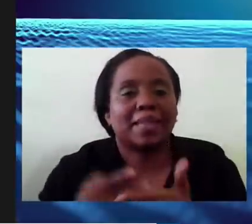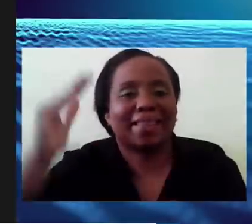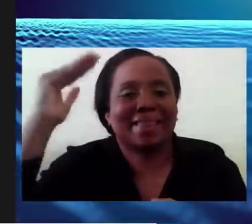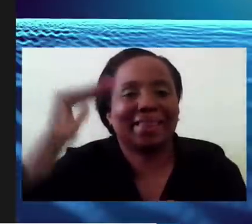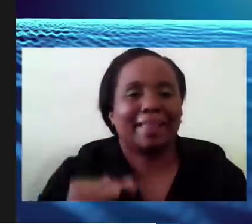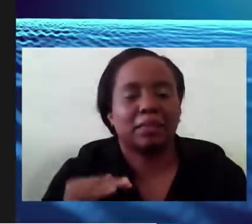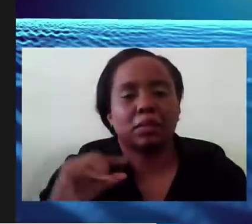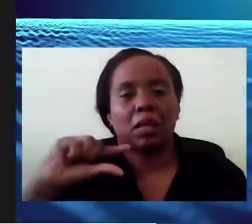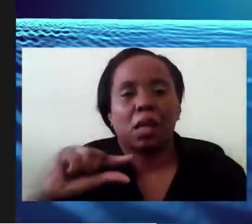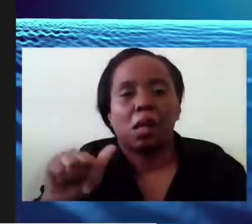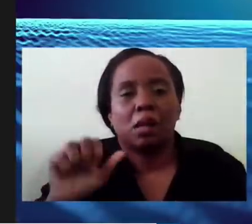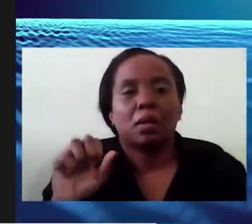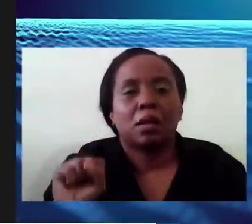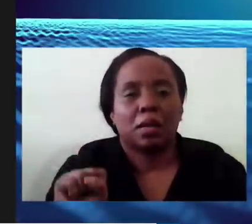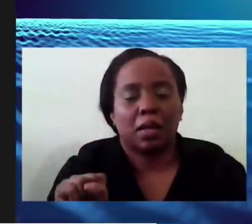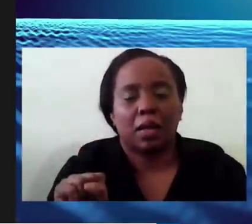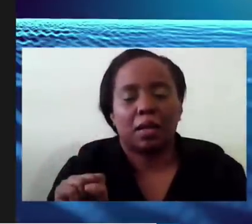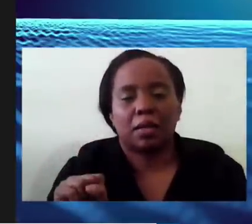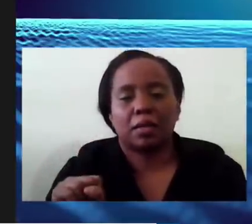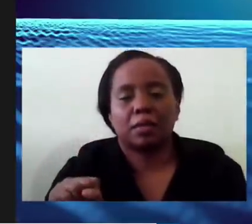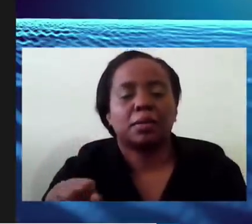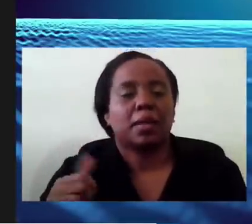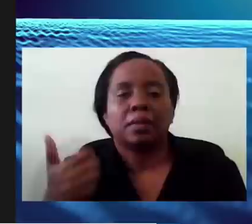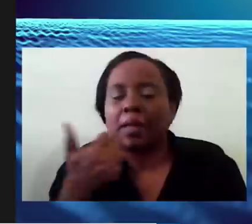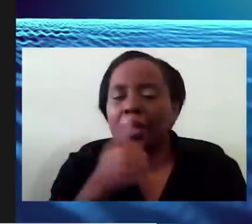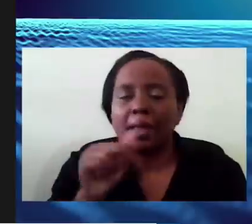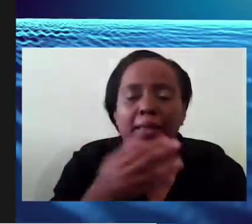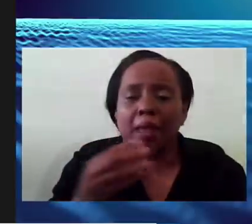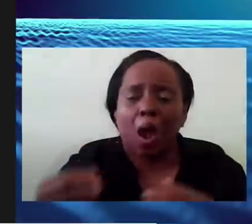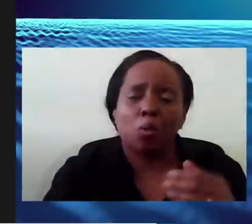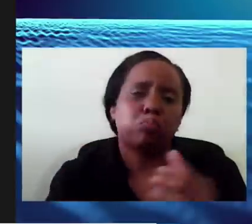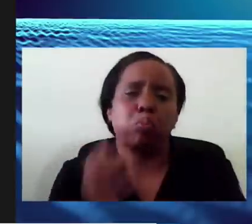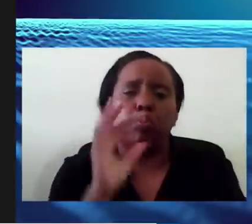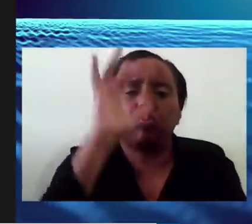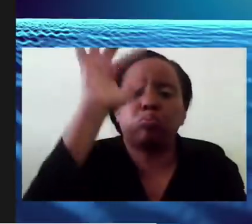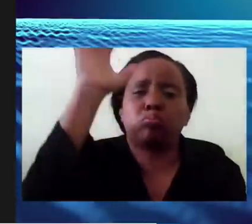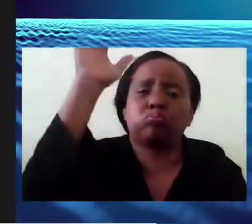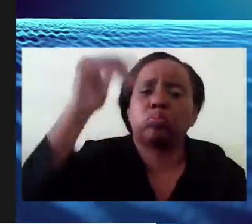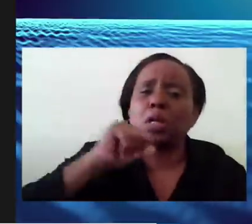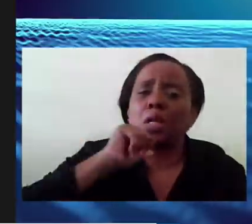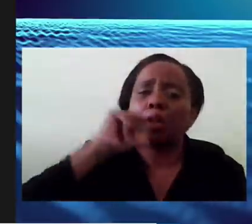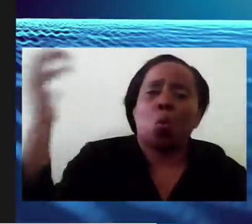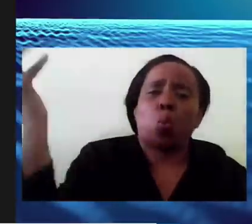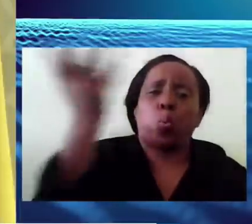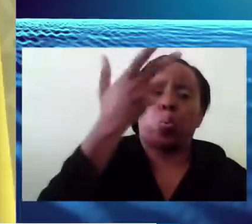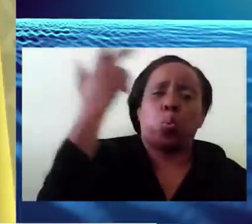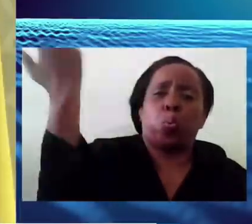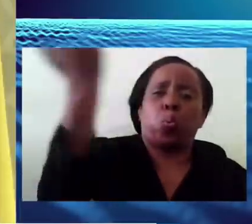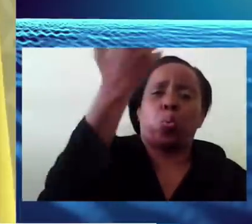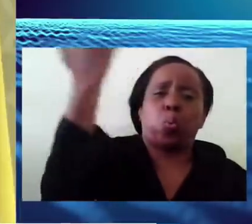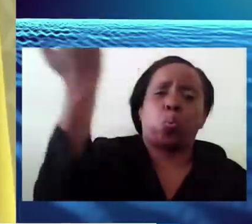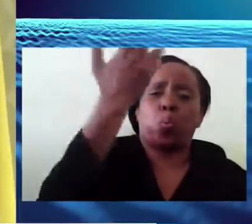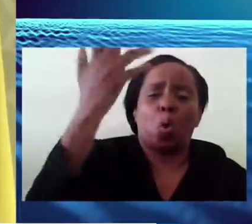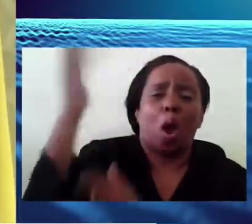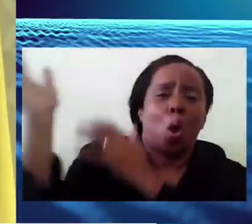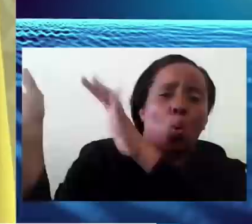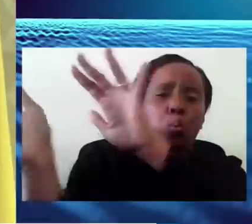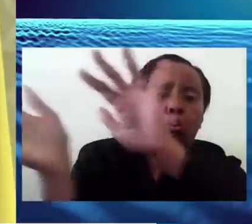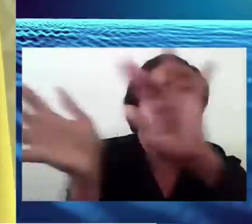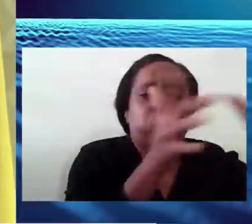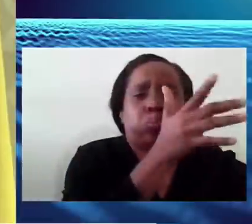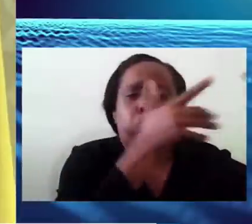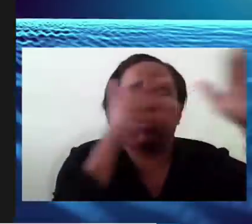propel that material high up into the atmosphere to be able to take it across by winds to Barbados and neighboring